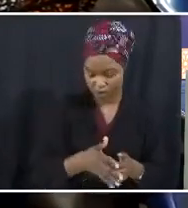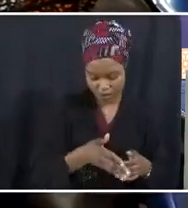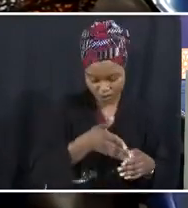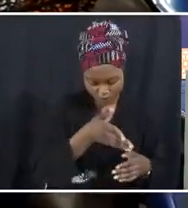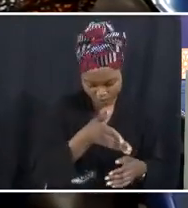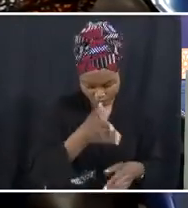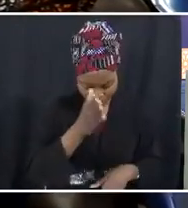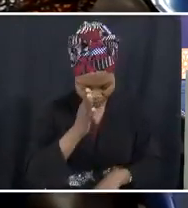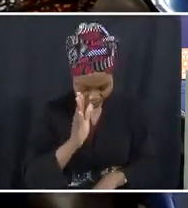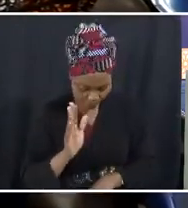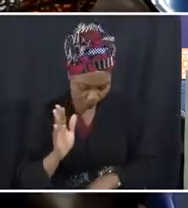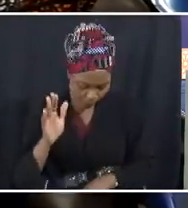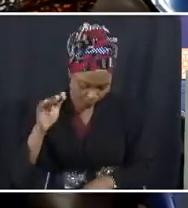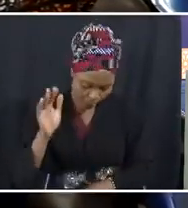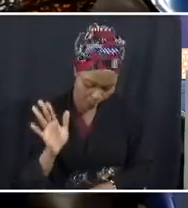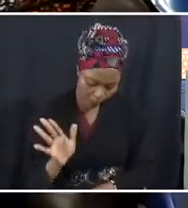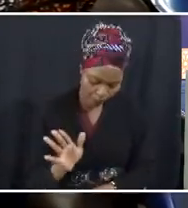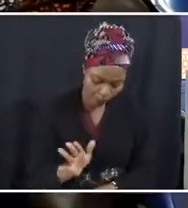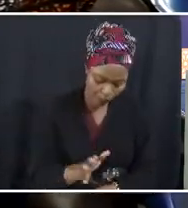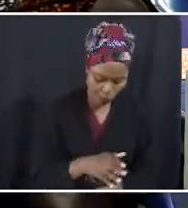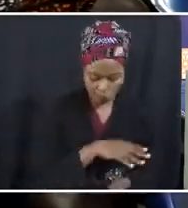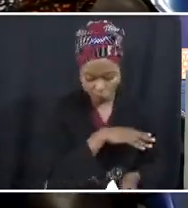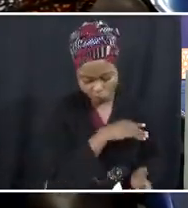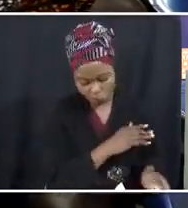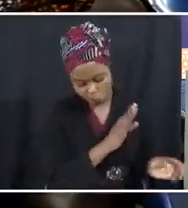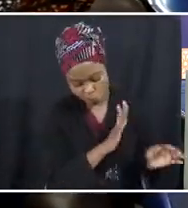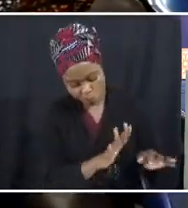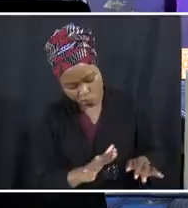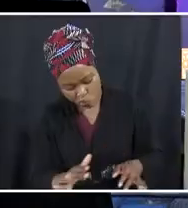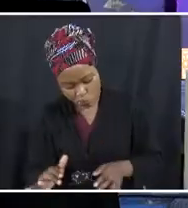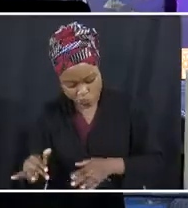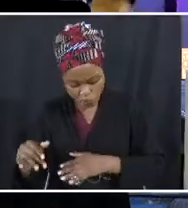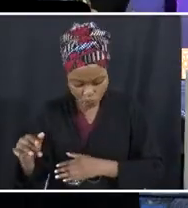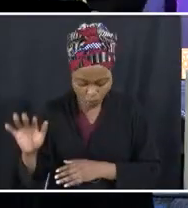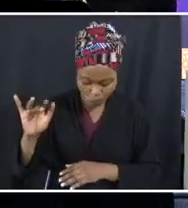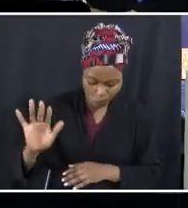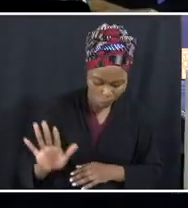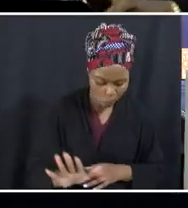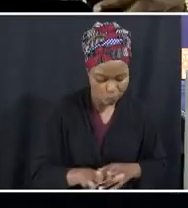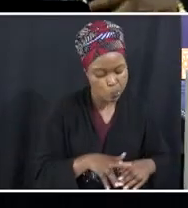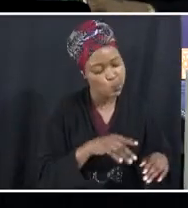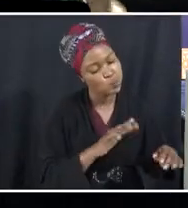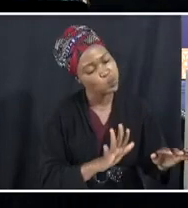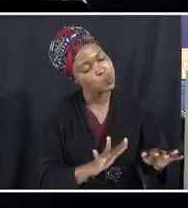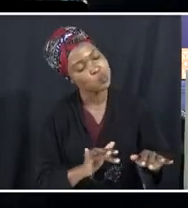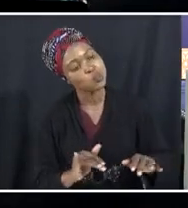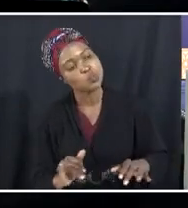of God. And we reach the shining